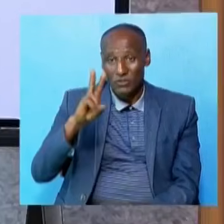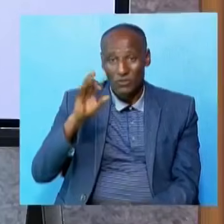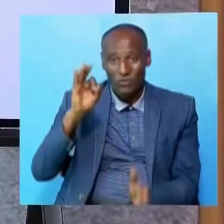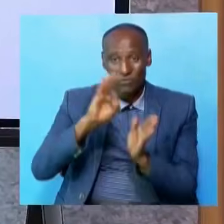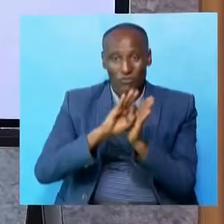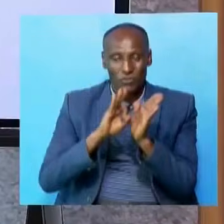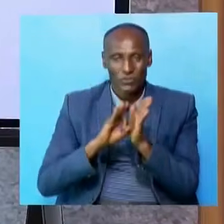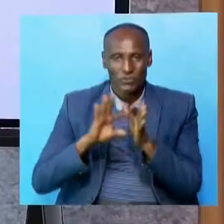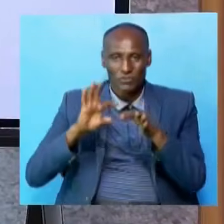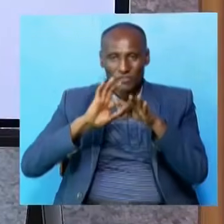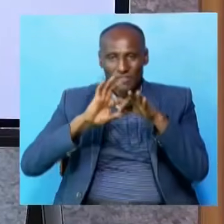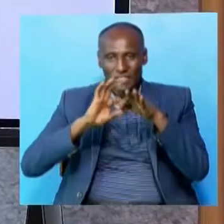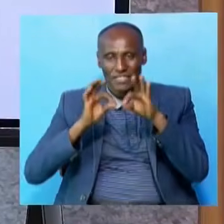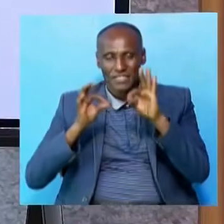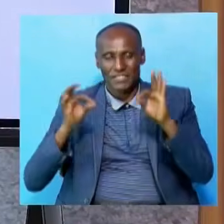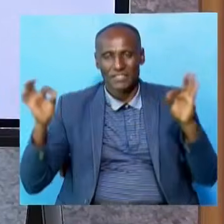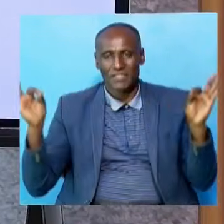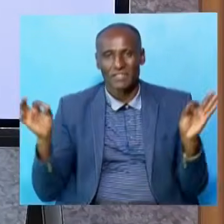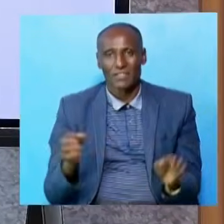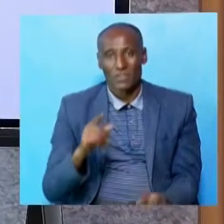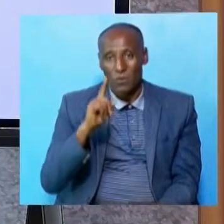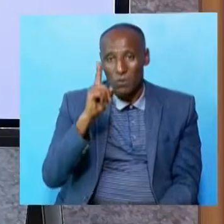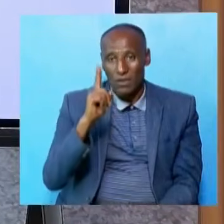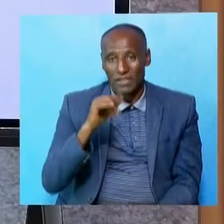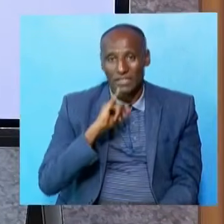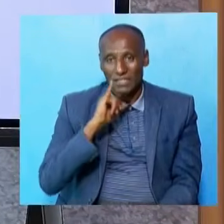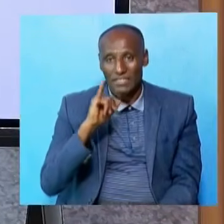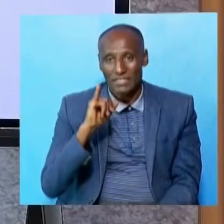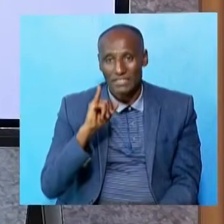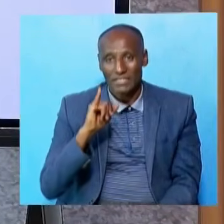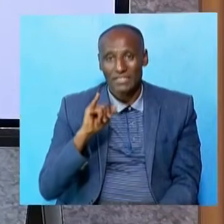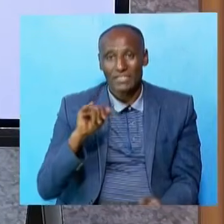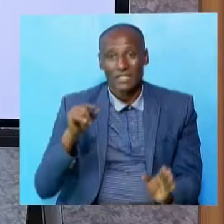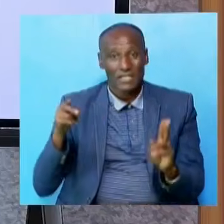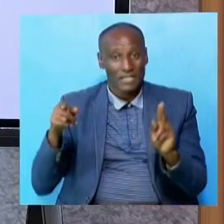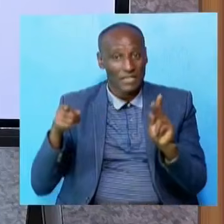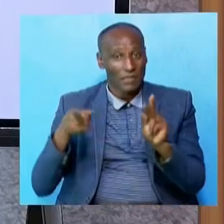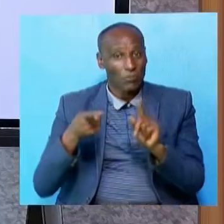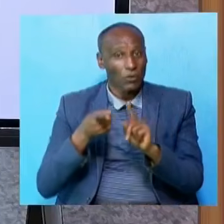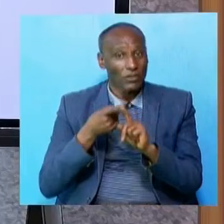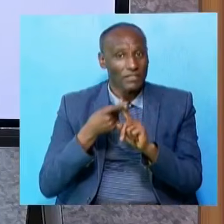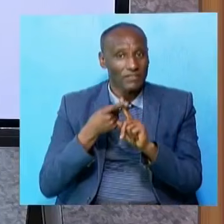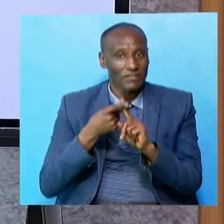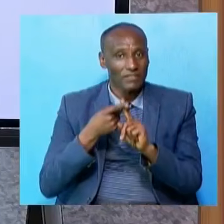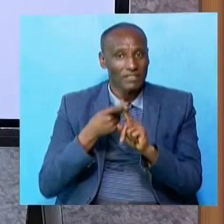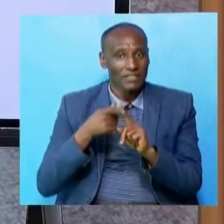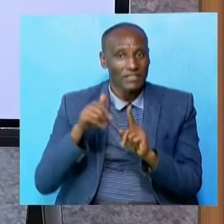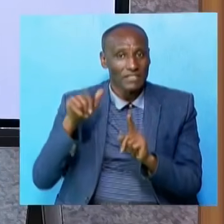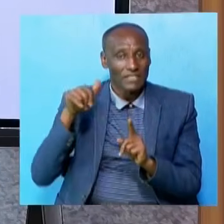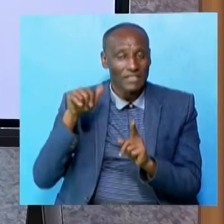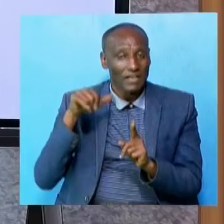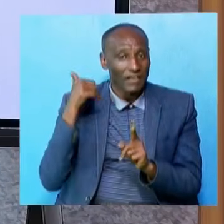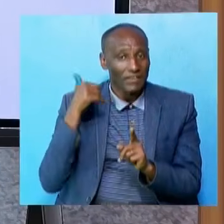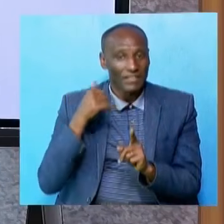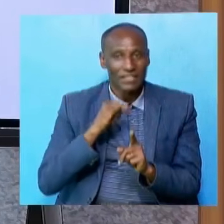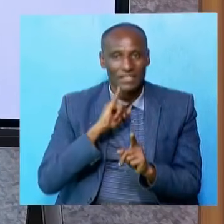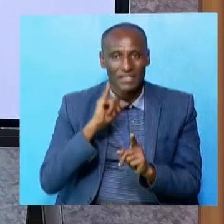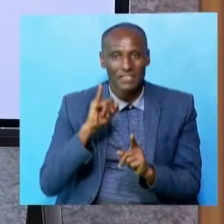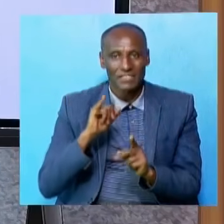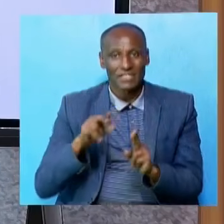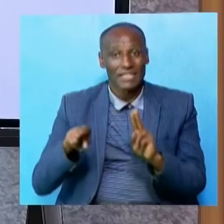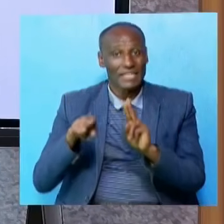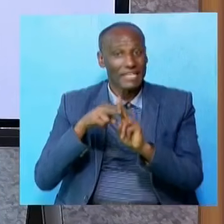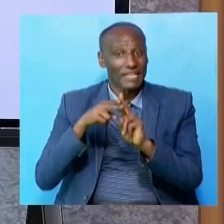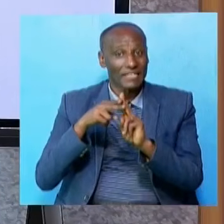sentences, right? One is the affirmative or positive sentence, and next is the negative